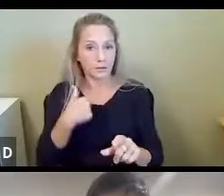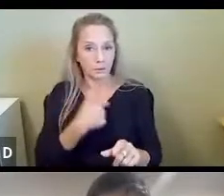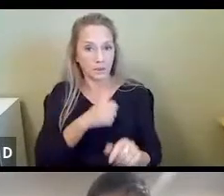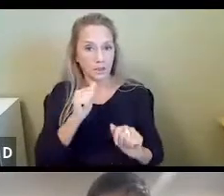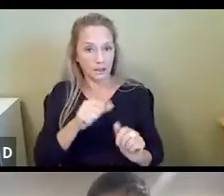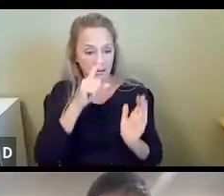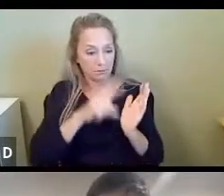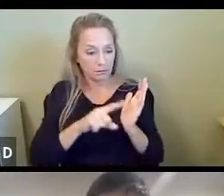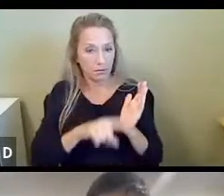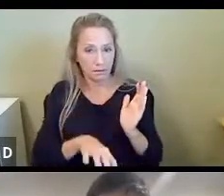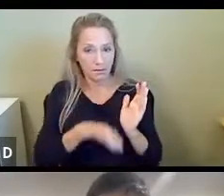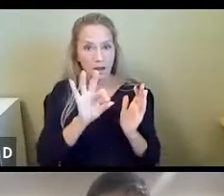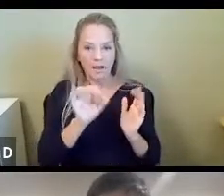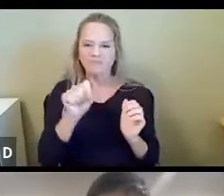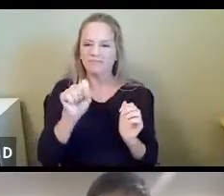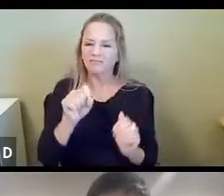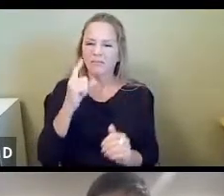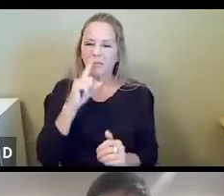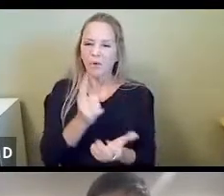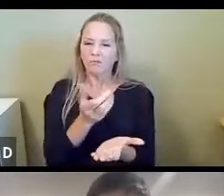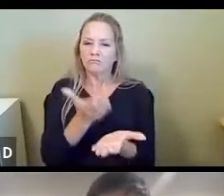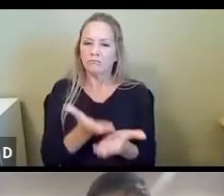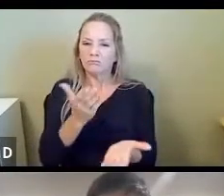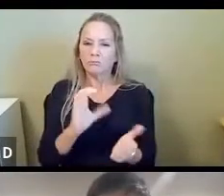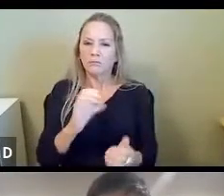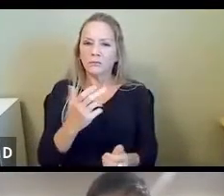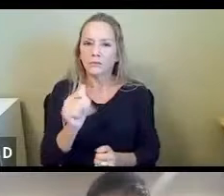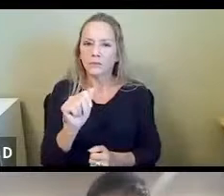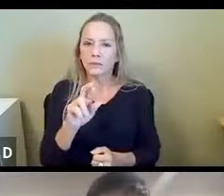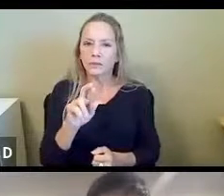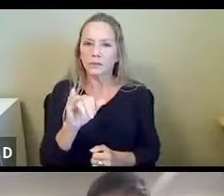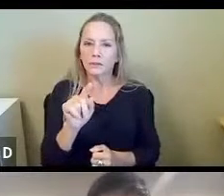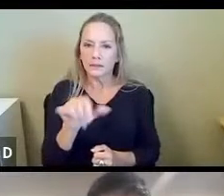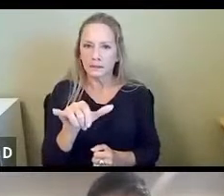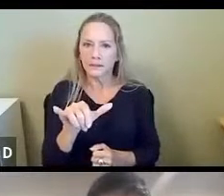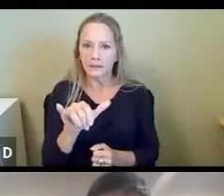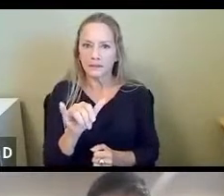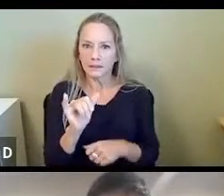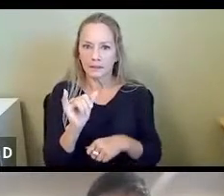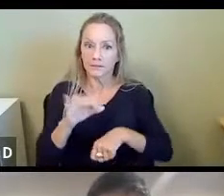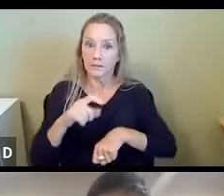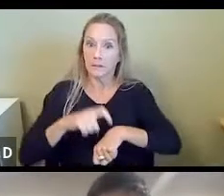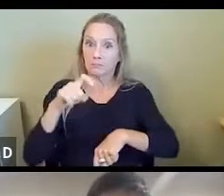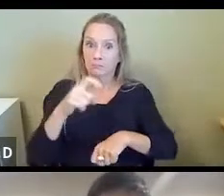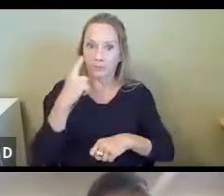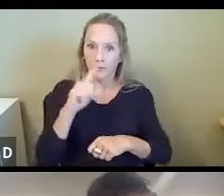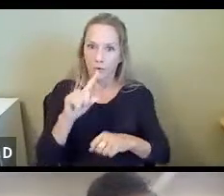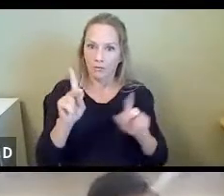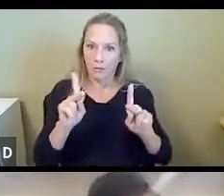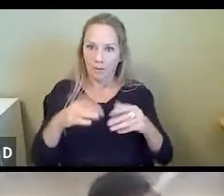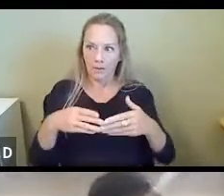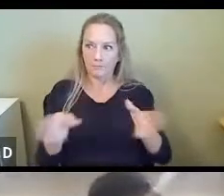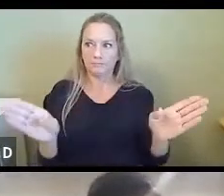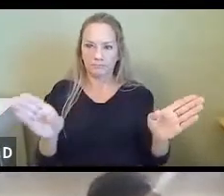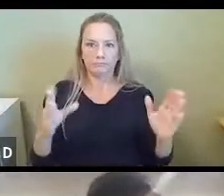to. Yeah, that'd be fine just to verify that, Charity. Okay. So we're due for a public forum.